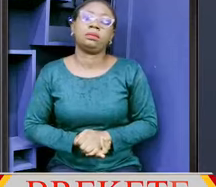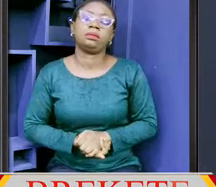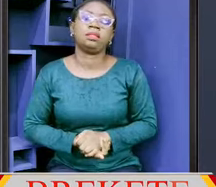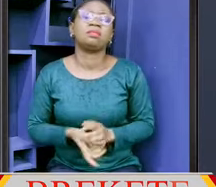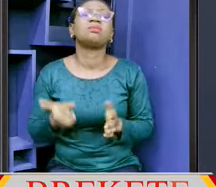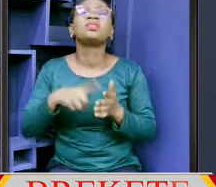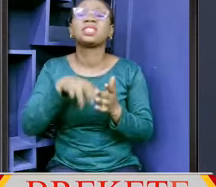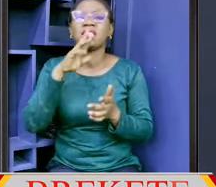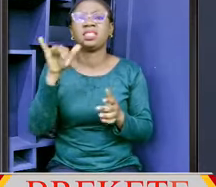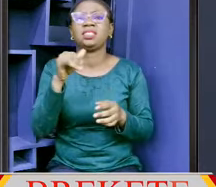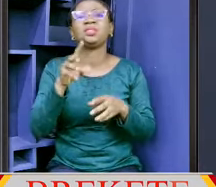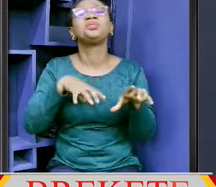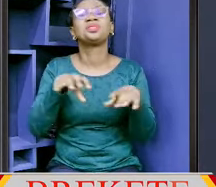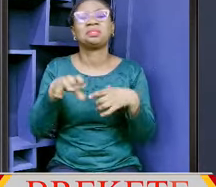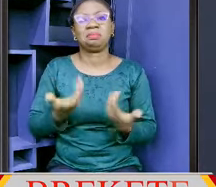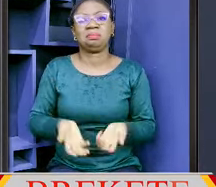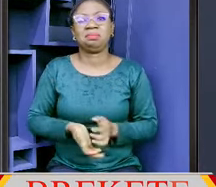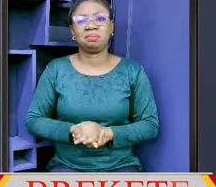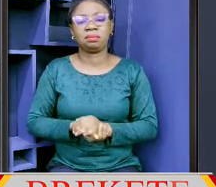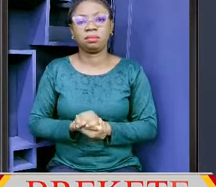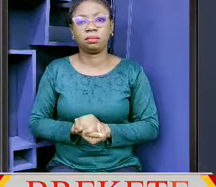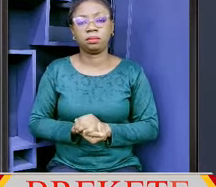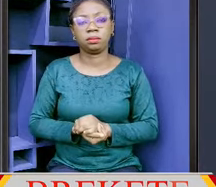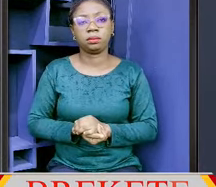What thing then they do?